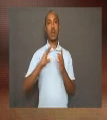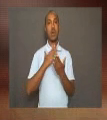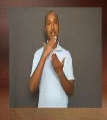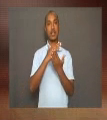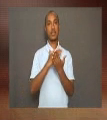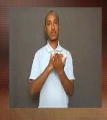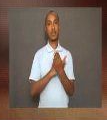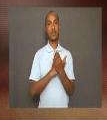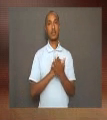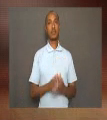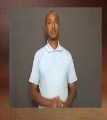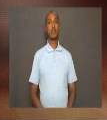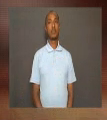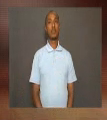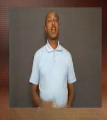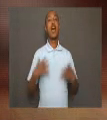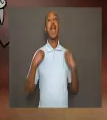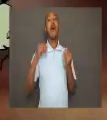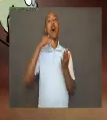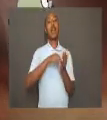Let's get back to our lesson.